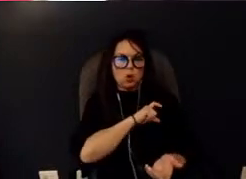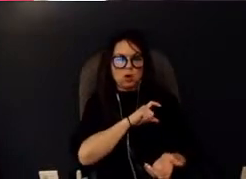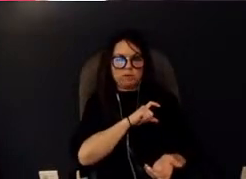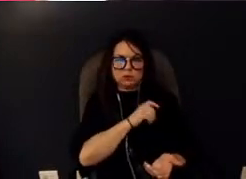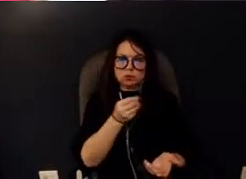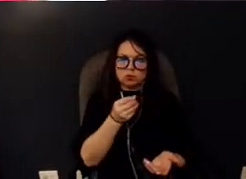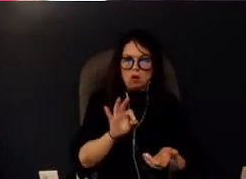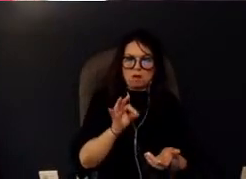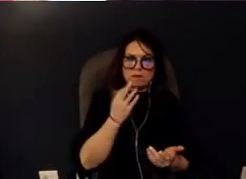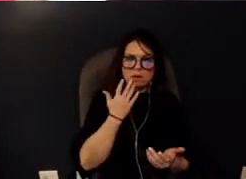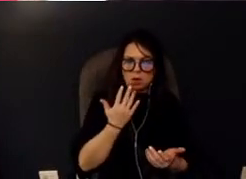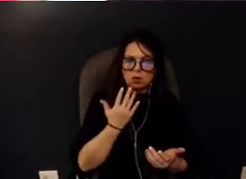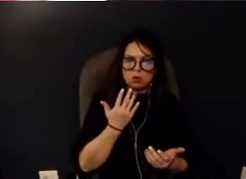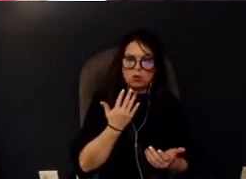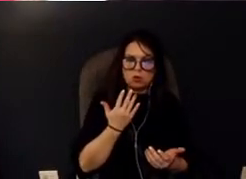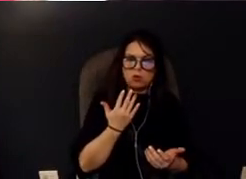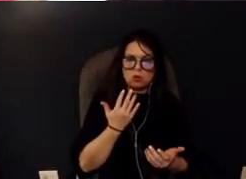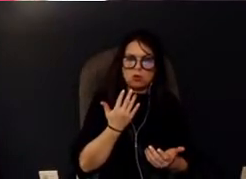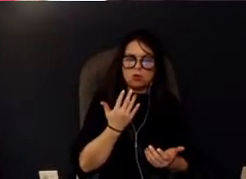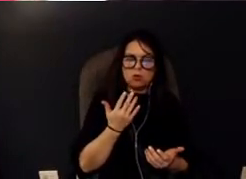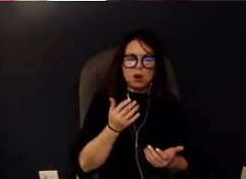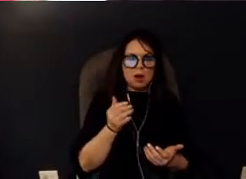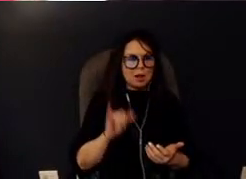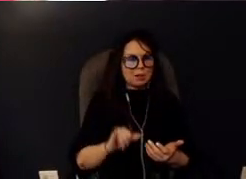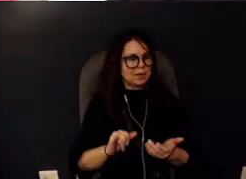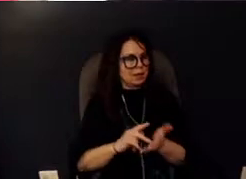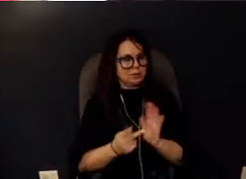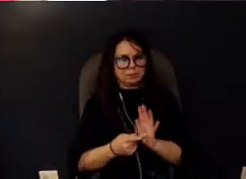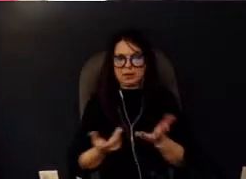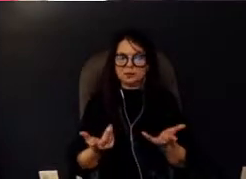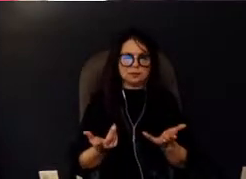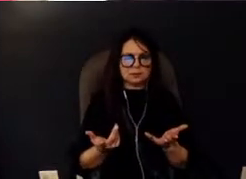this gives them opportunity to do that.